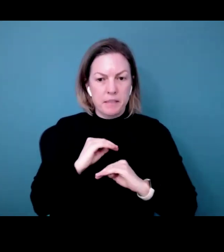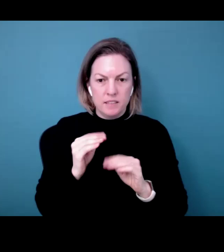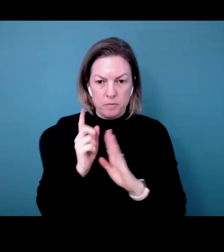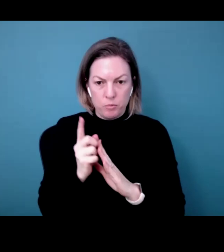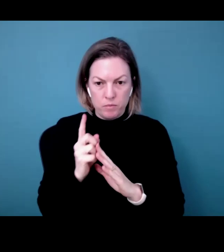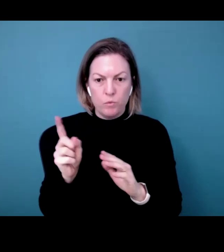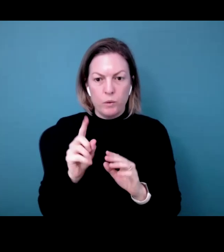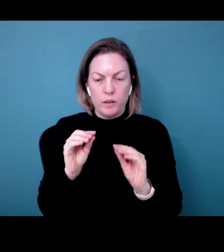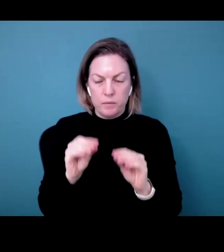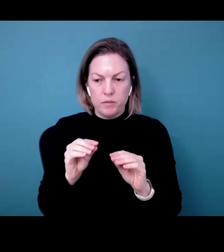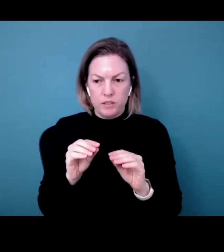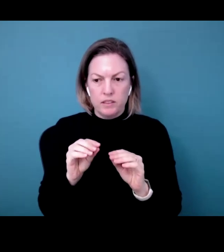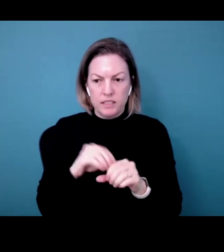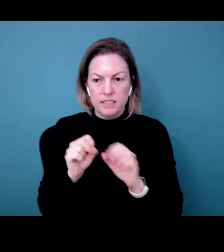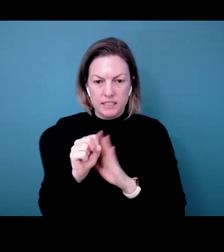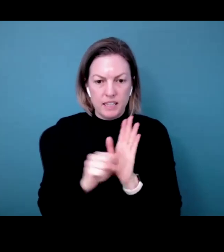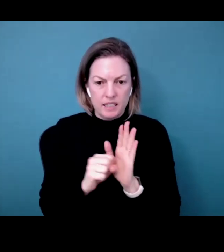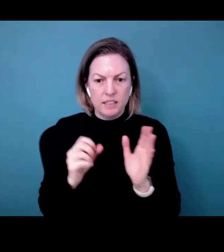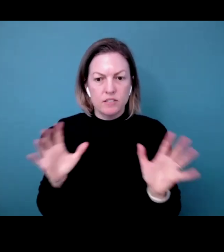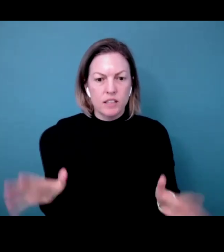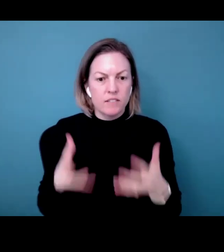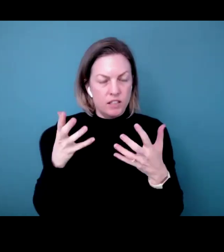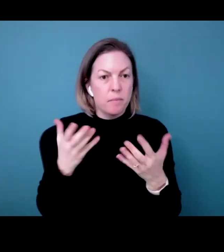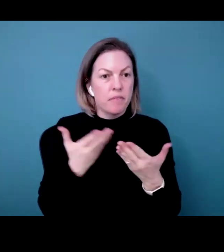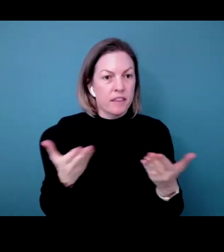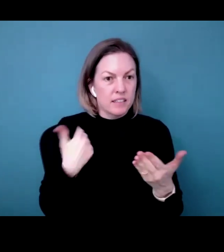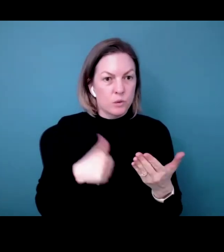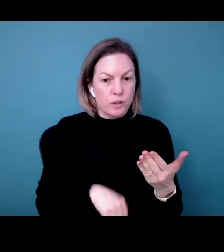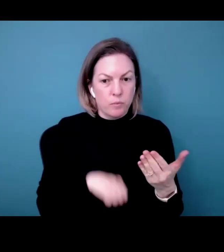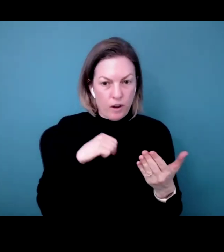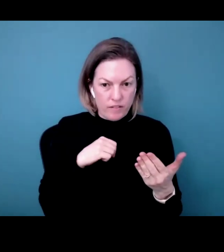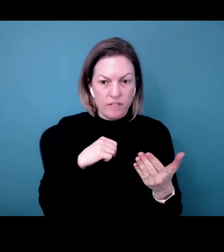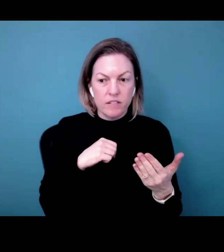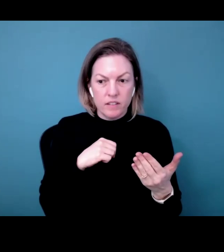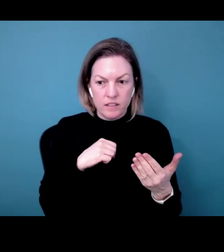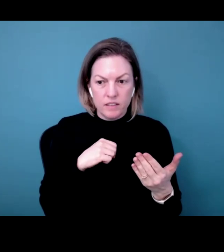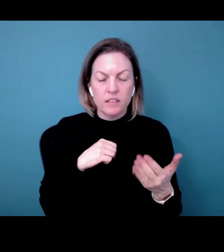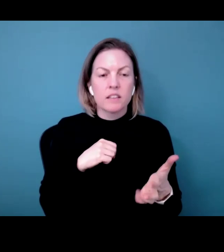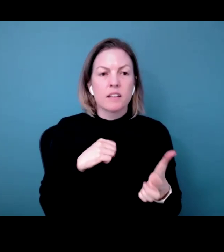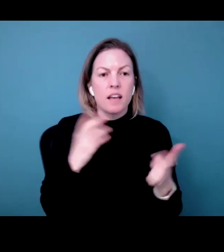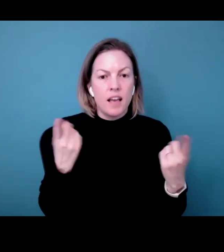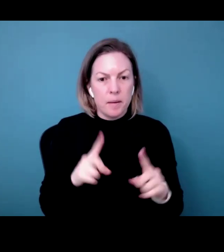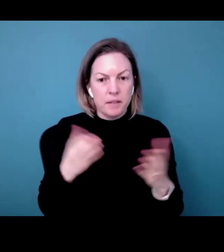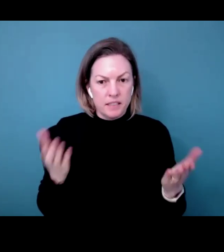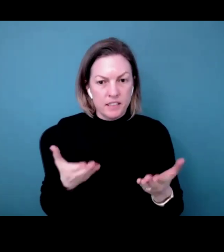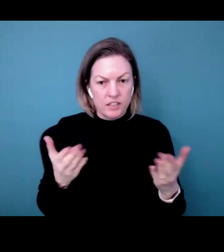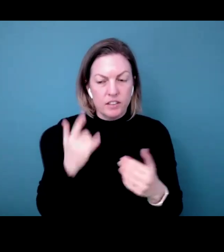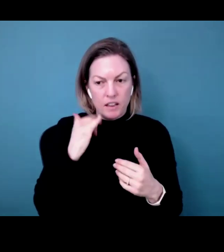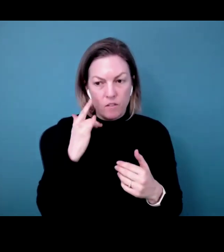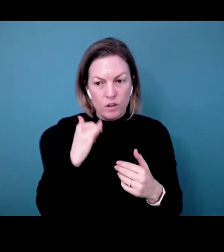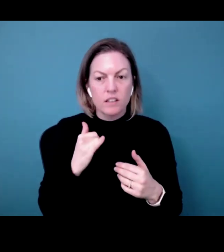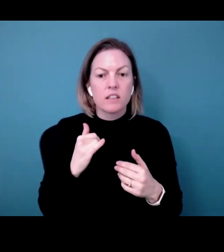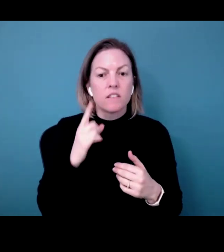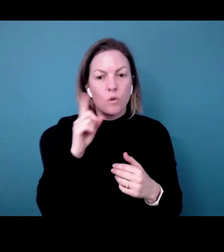state, and that we lift up things that we're very proud of that are happening in California. So it's for all